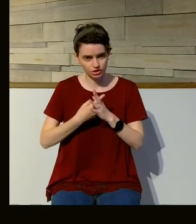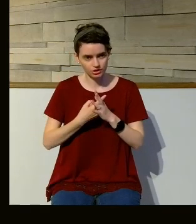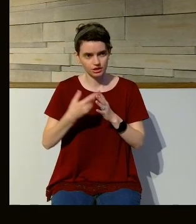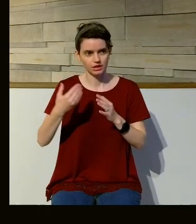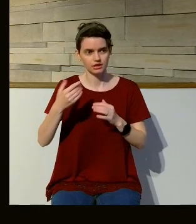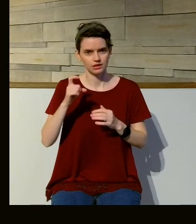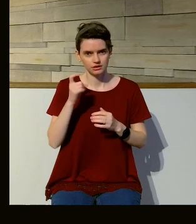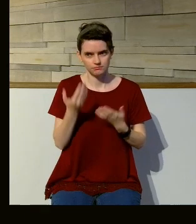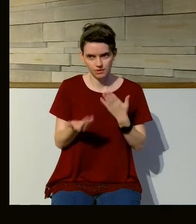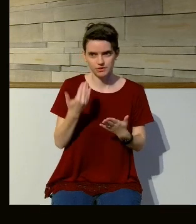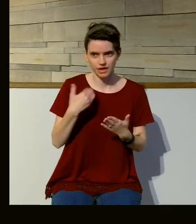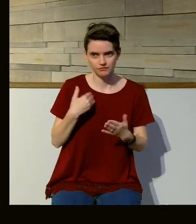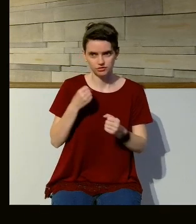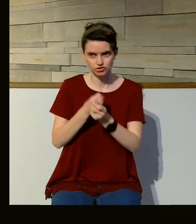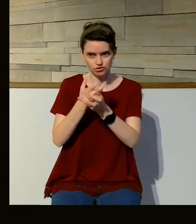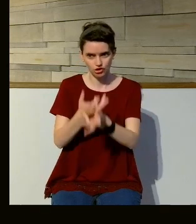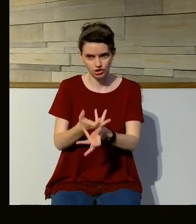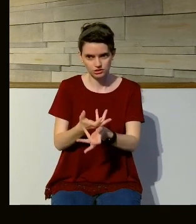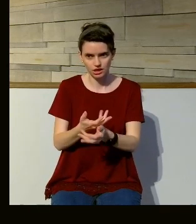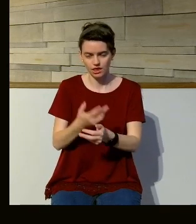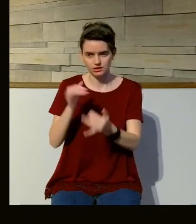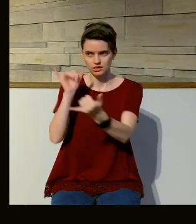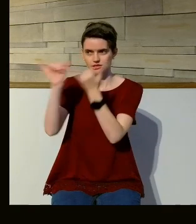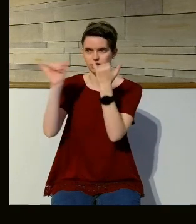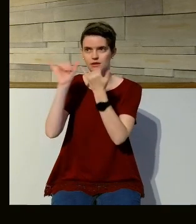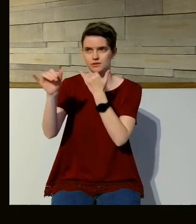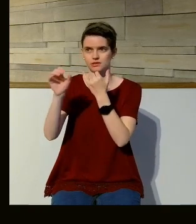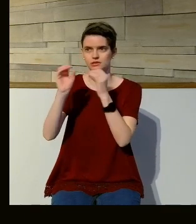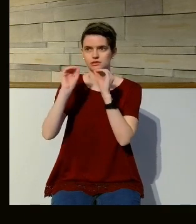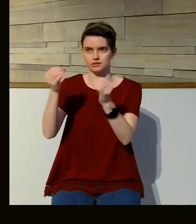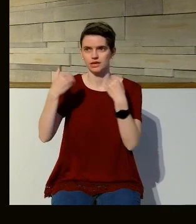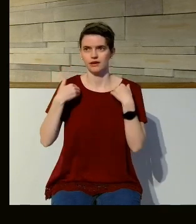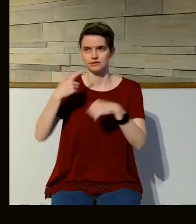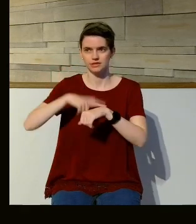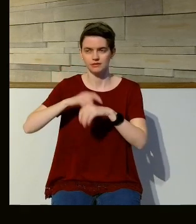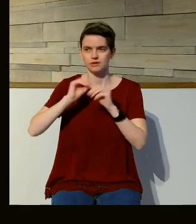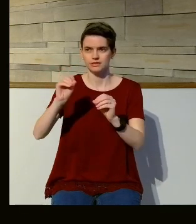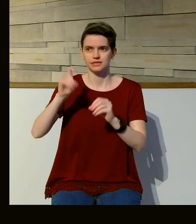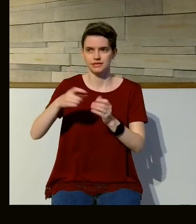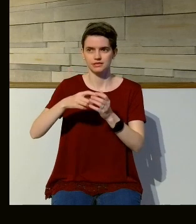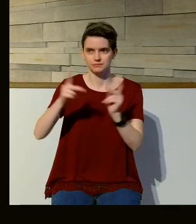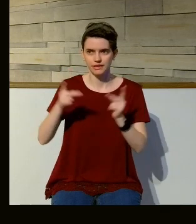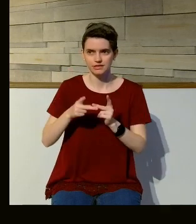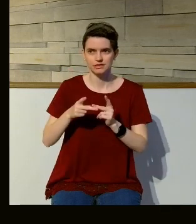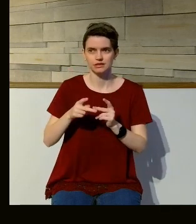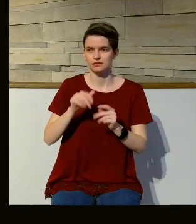must necessarily exist a cause that is timeless, spaceless, and immaterial. Does that sound familiar to